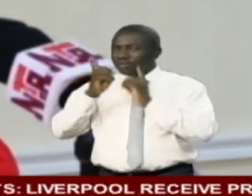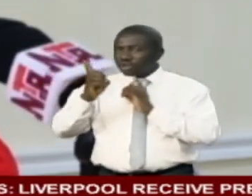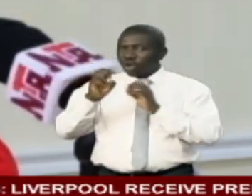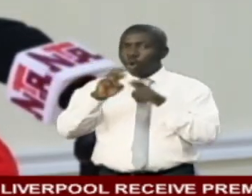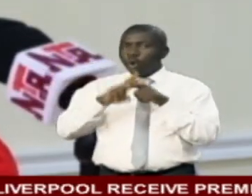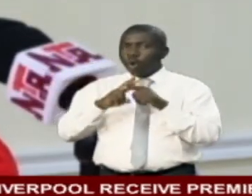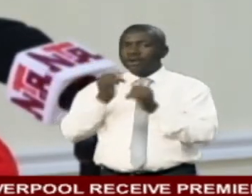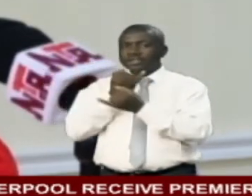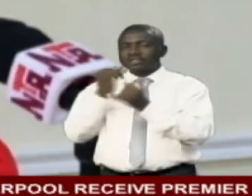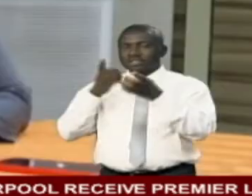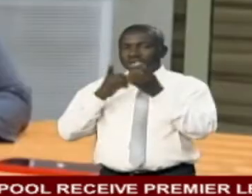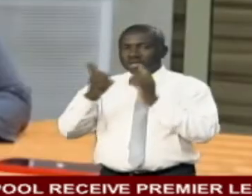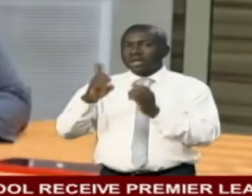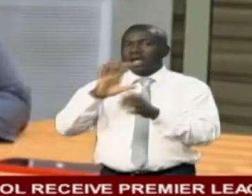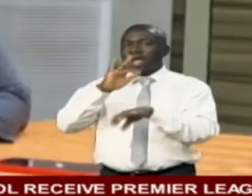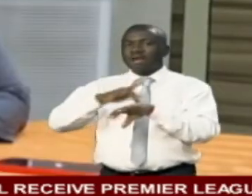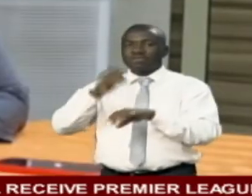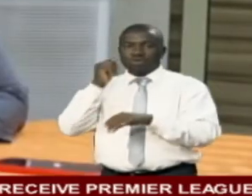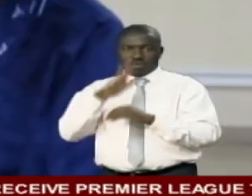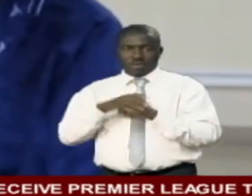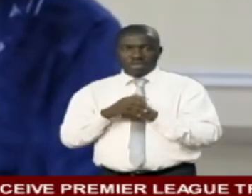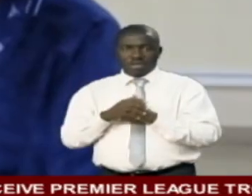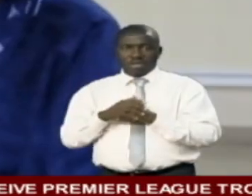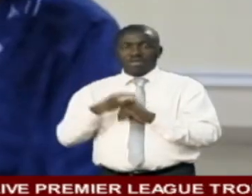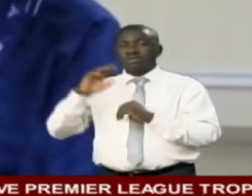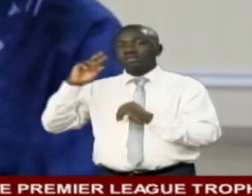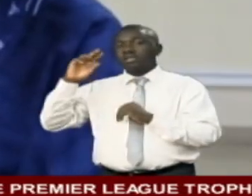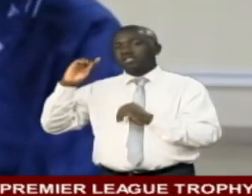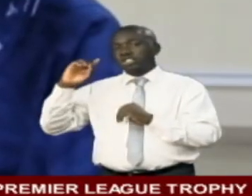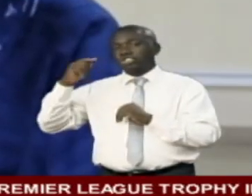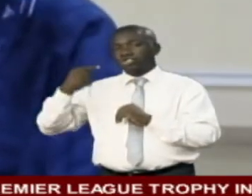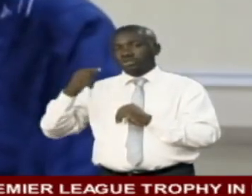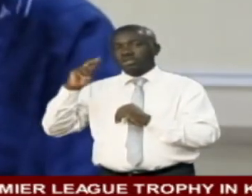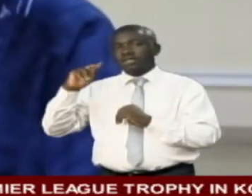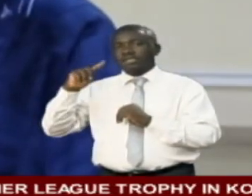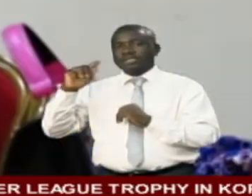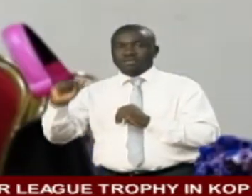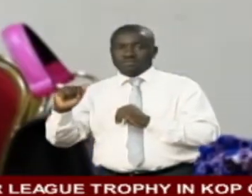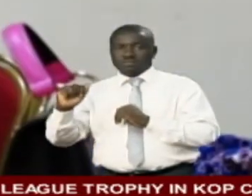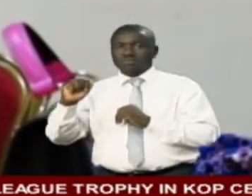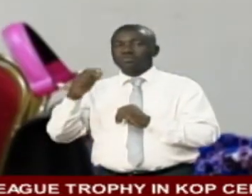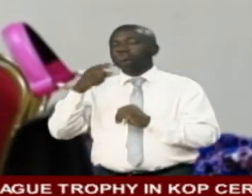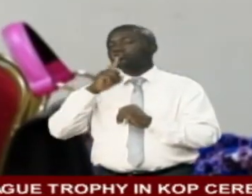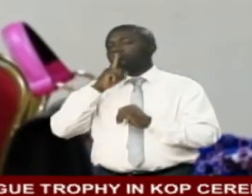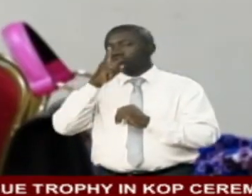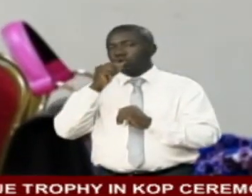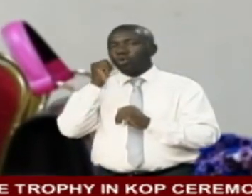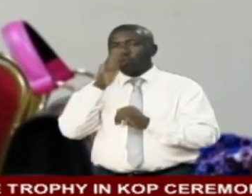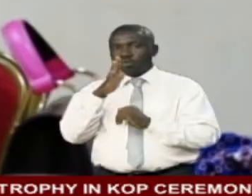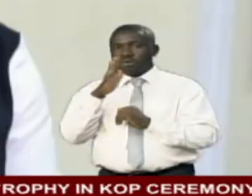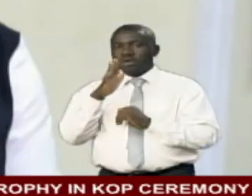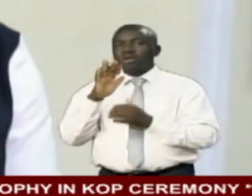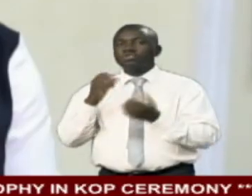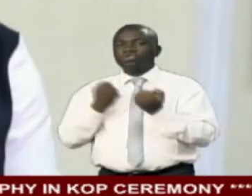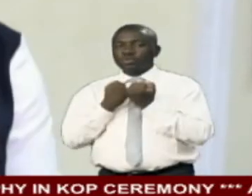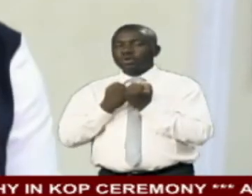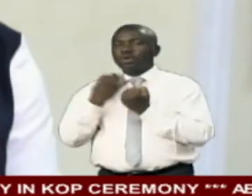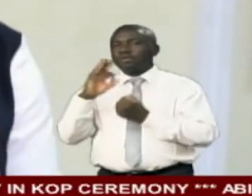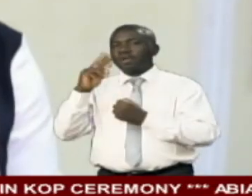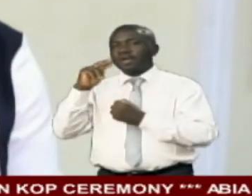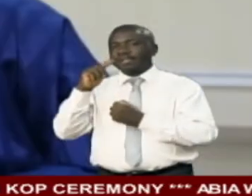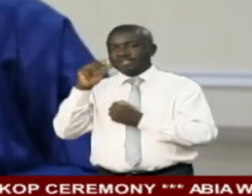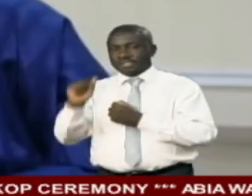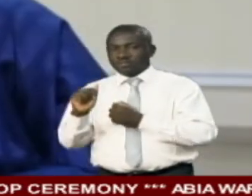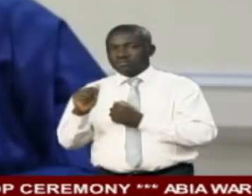indirectly affect women. The helmsman of the NTA assured the women of the support of the largest television network in